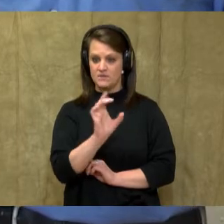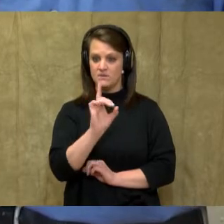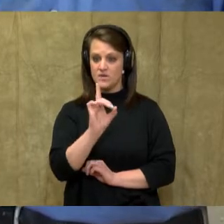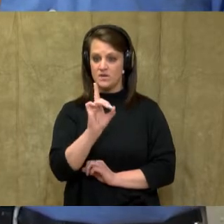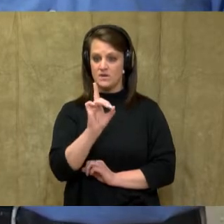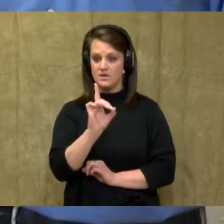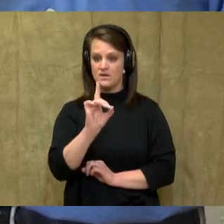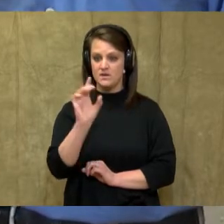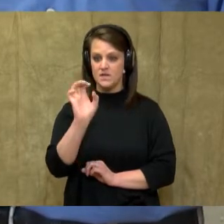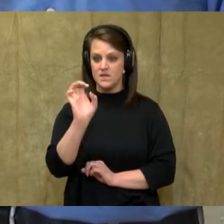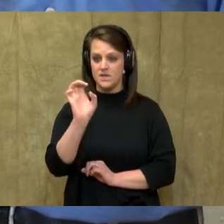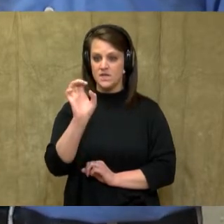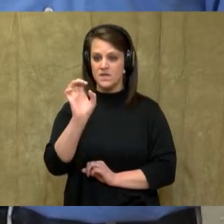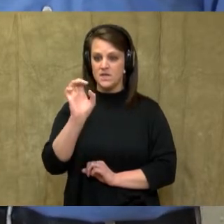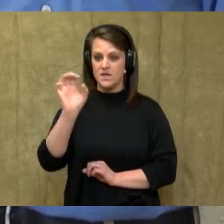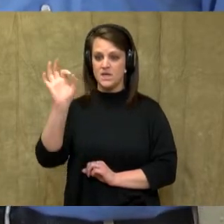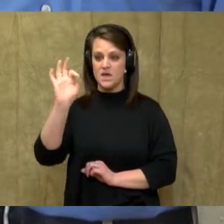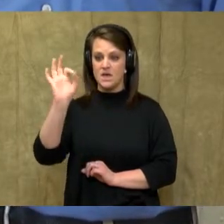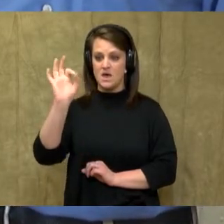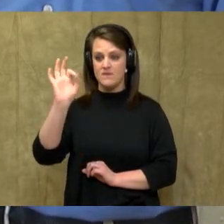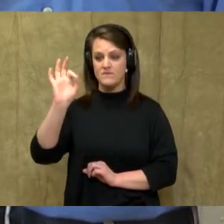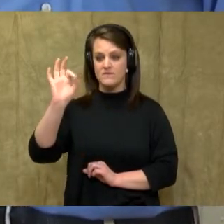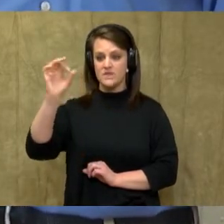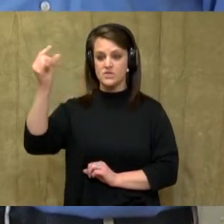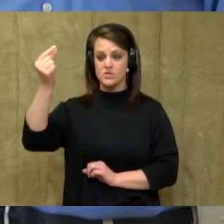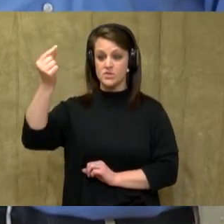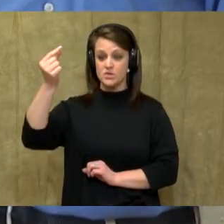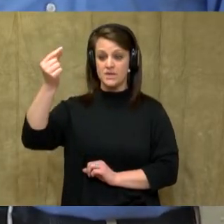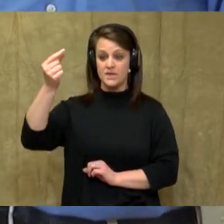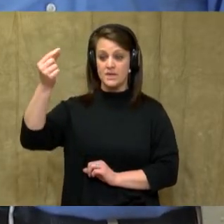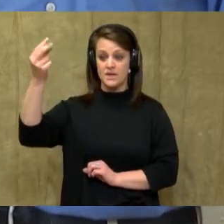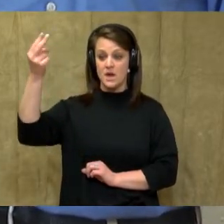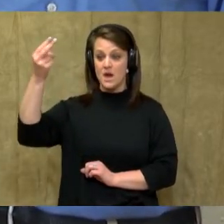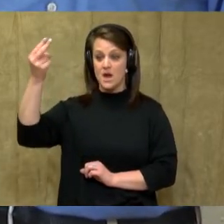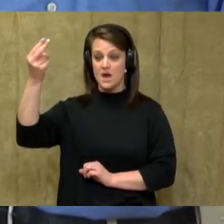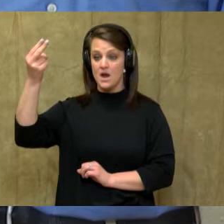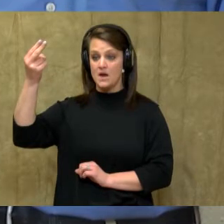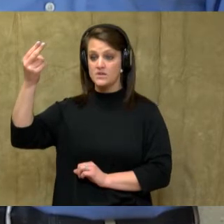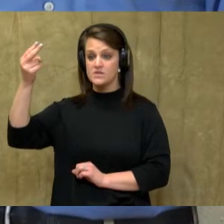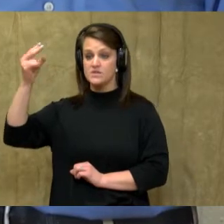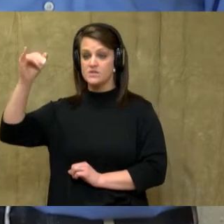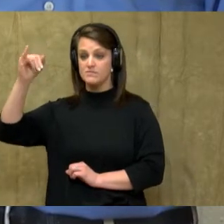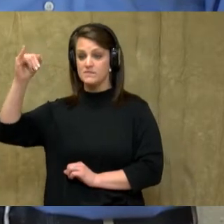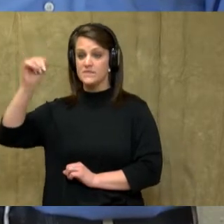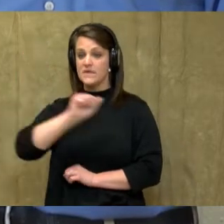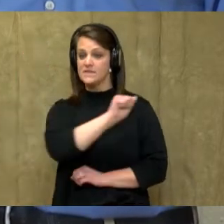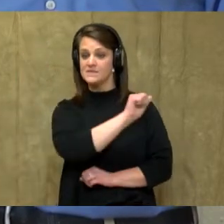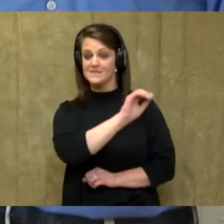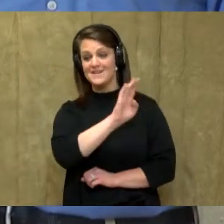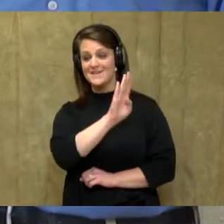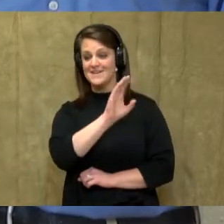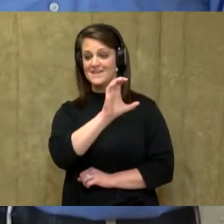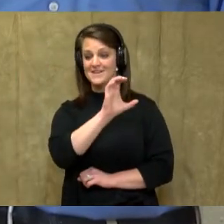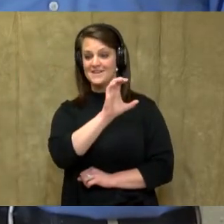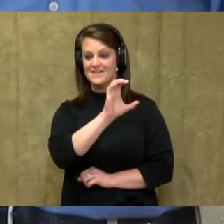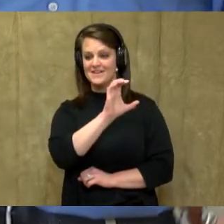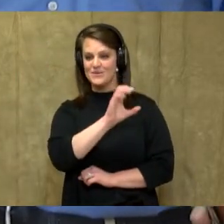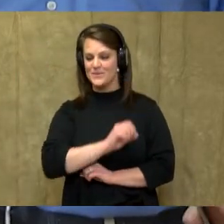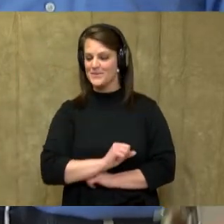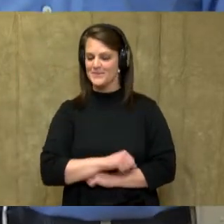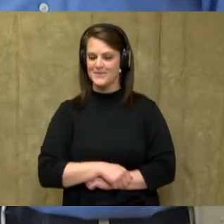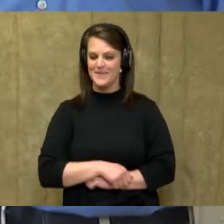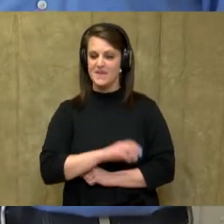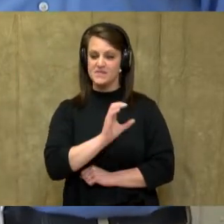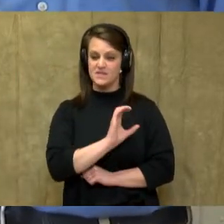C, D, E, F, G, A, B, C. One